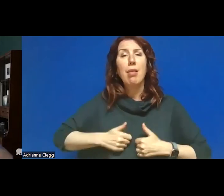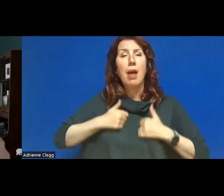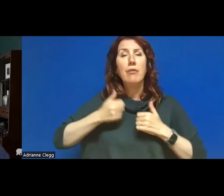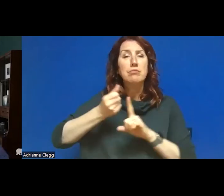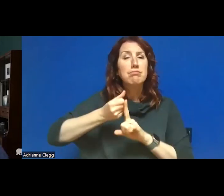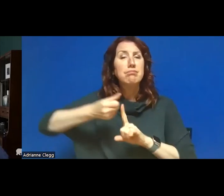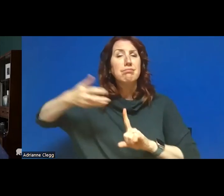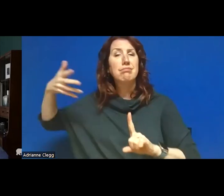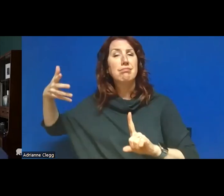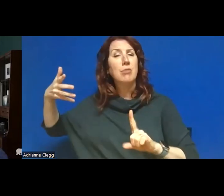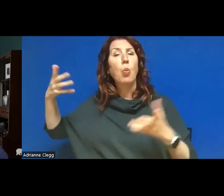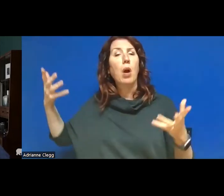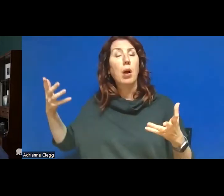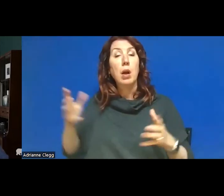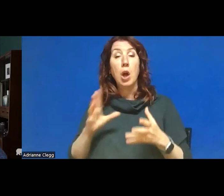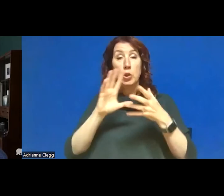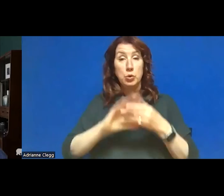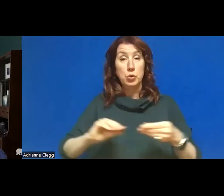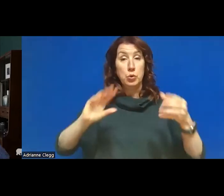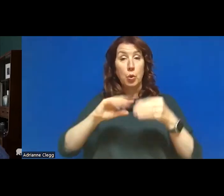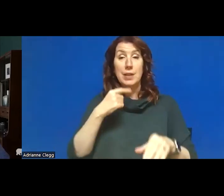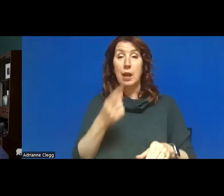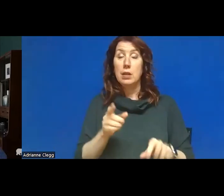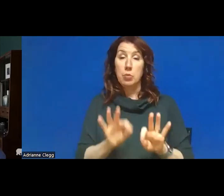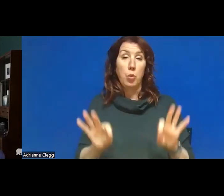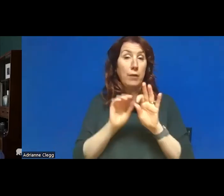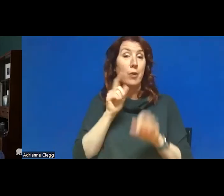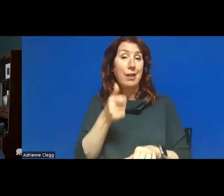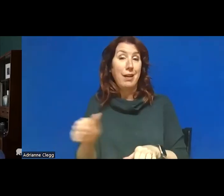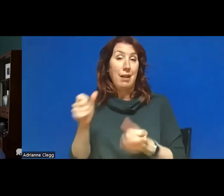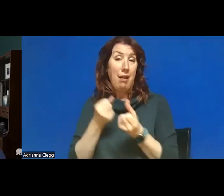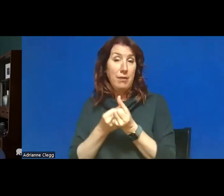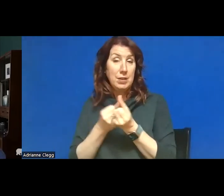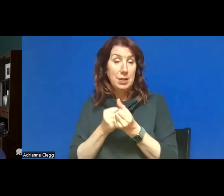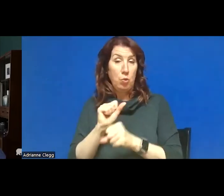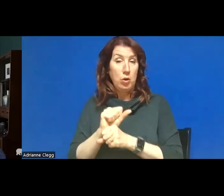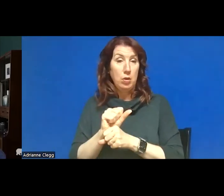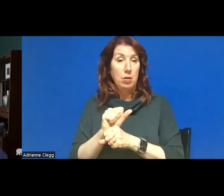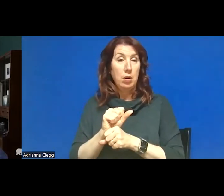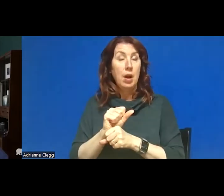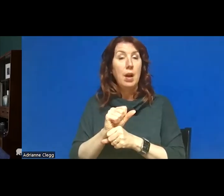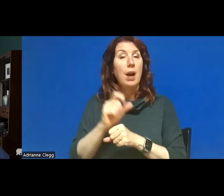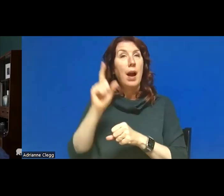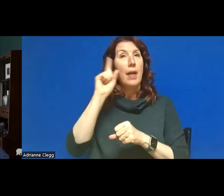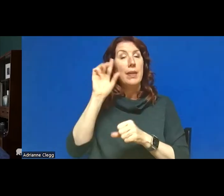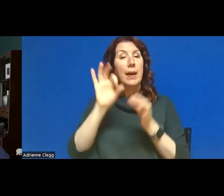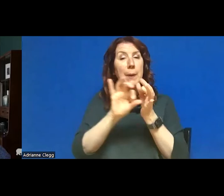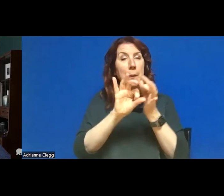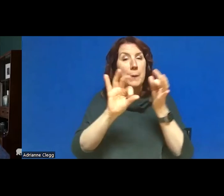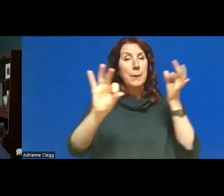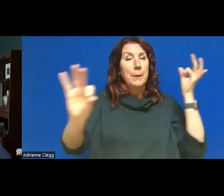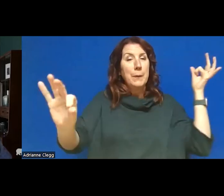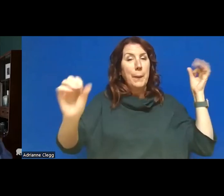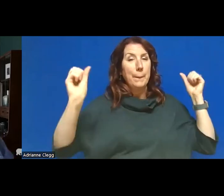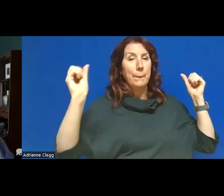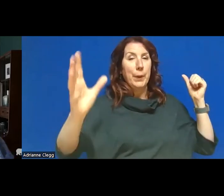Storytelling is incredibly important for any sort of advocacy that you do. I think of it as like a spear, the tip of a spear, right? It's